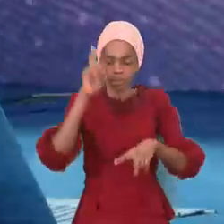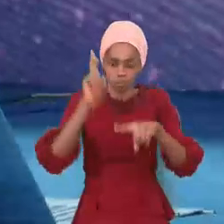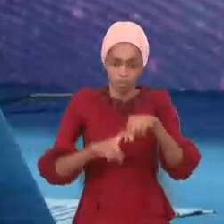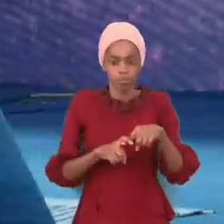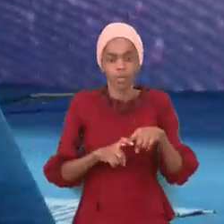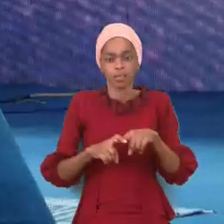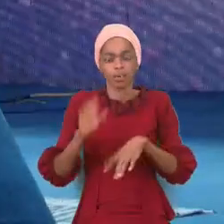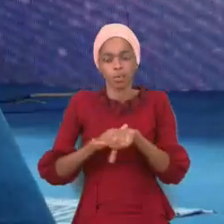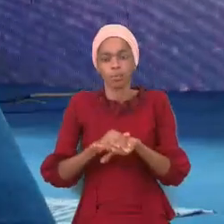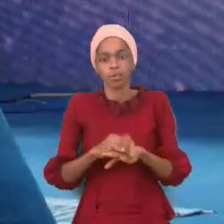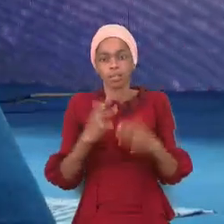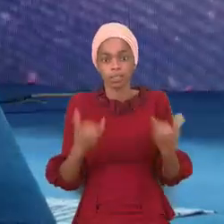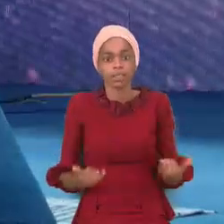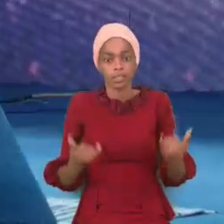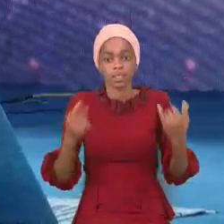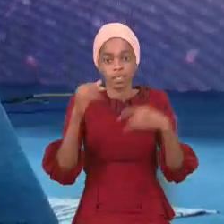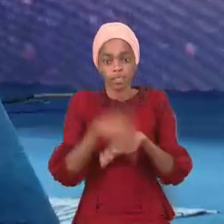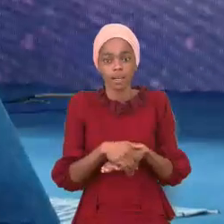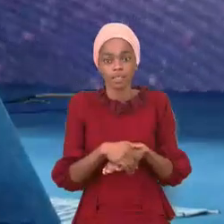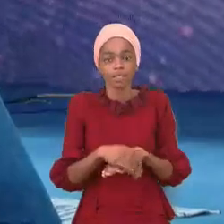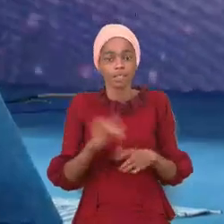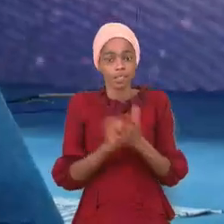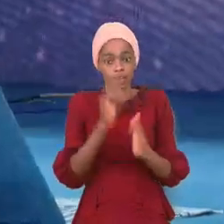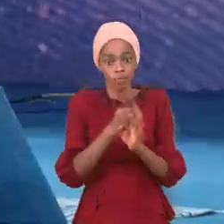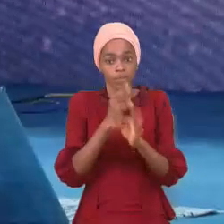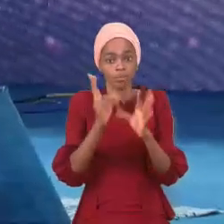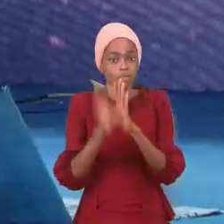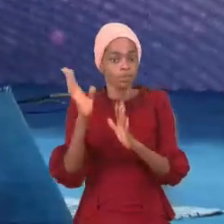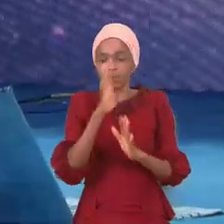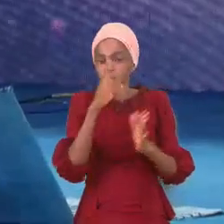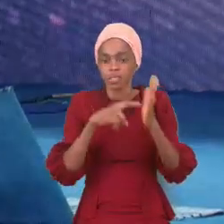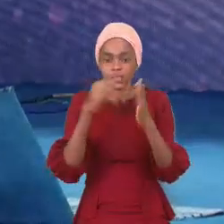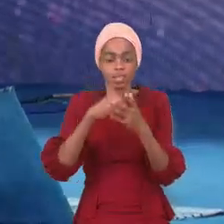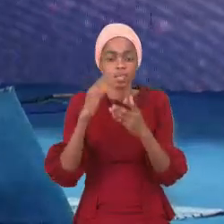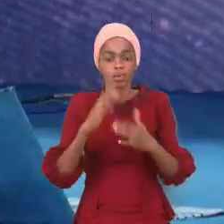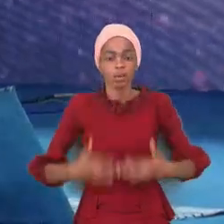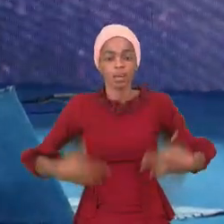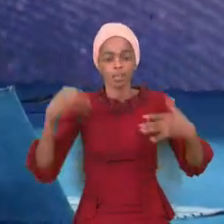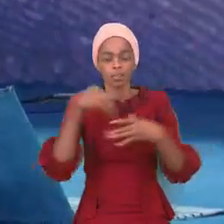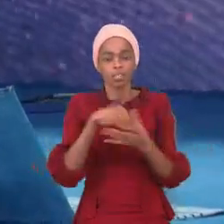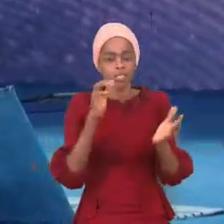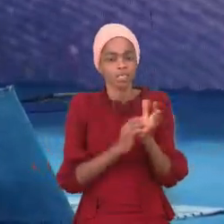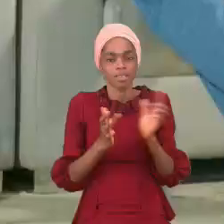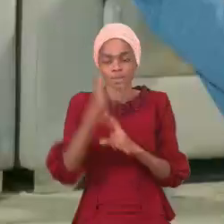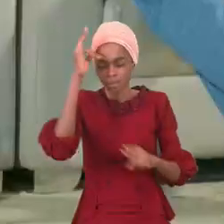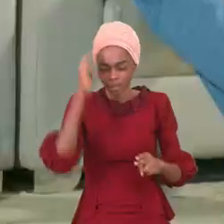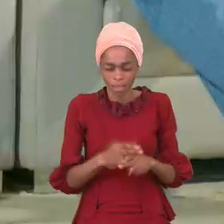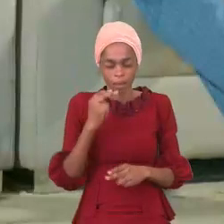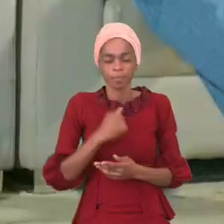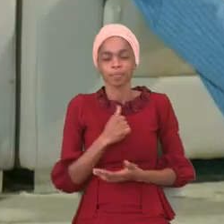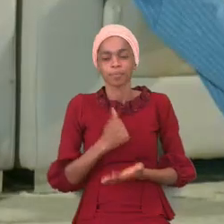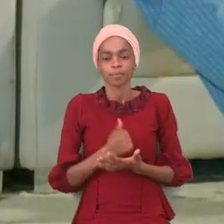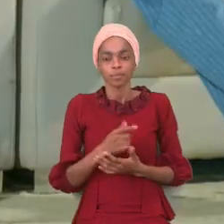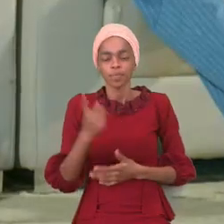And tonight, that faithfulness will be manifested in your life in Jesus' name.